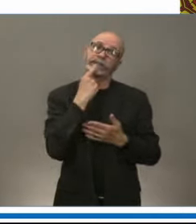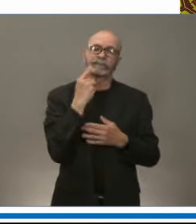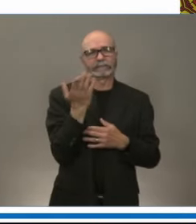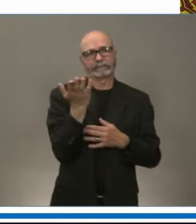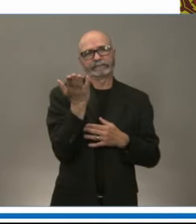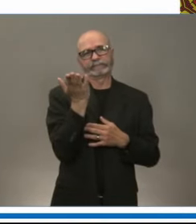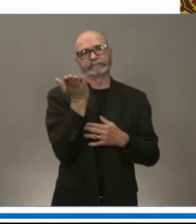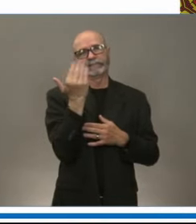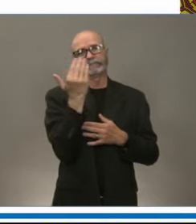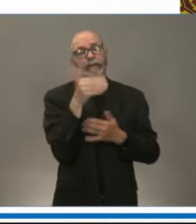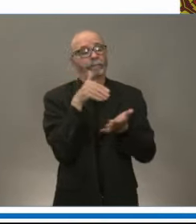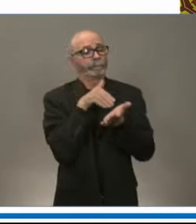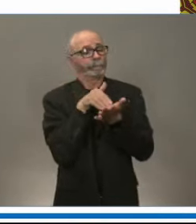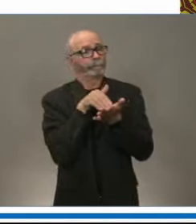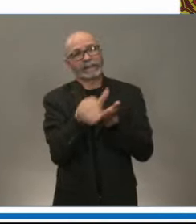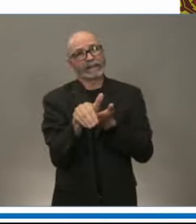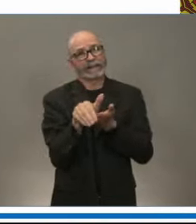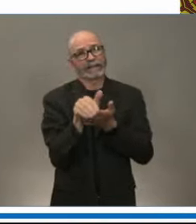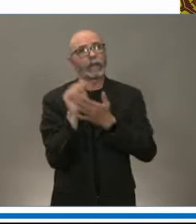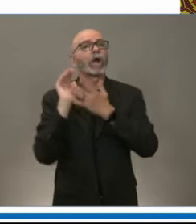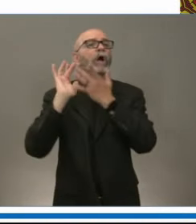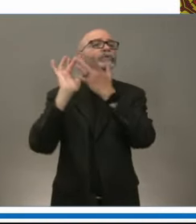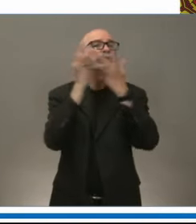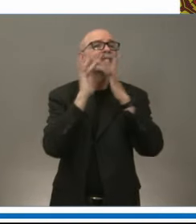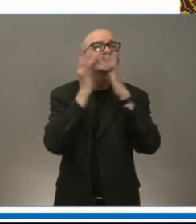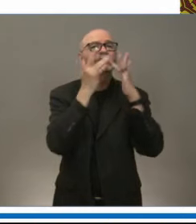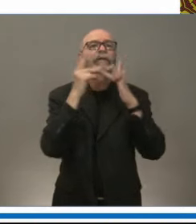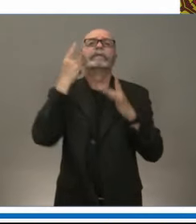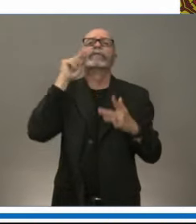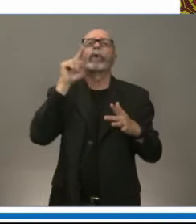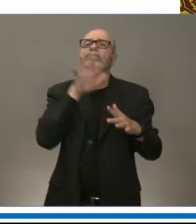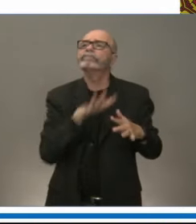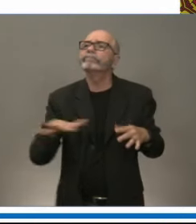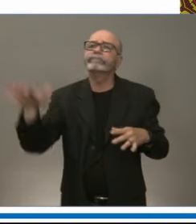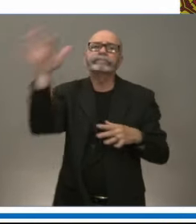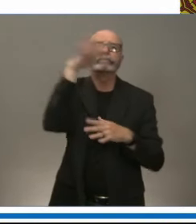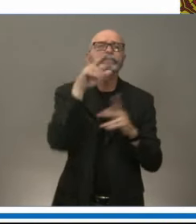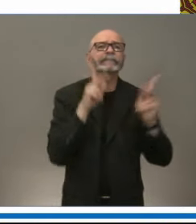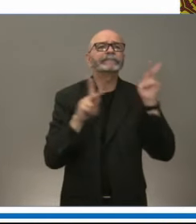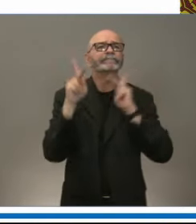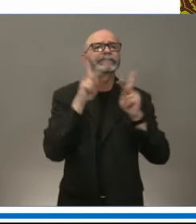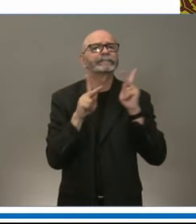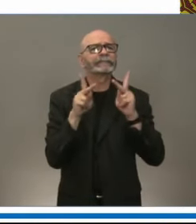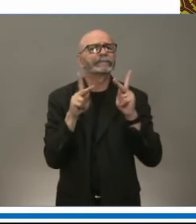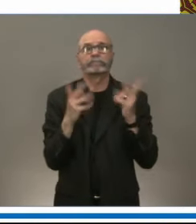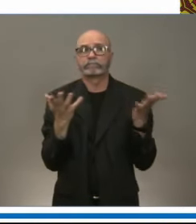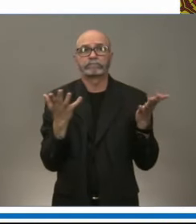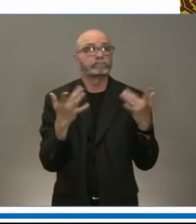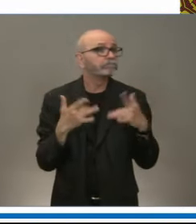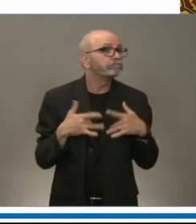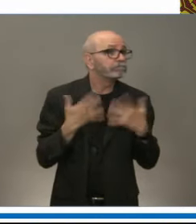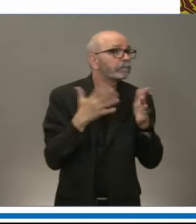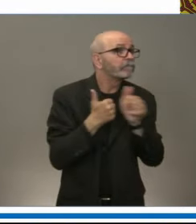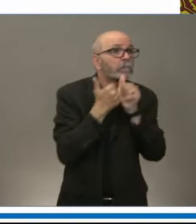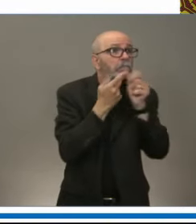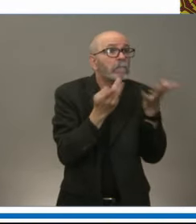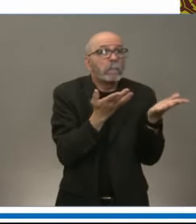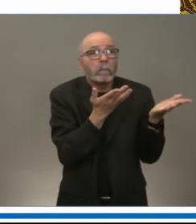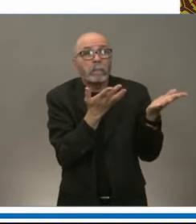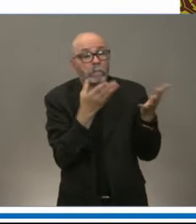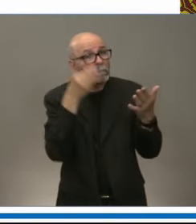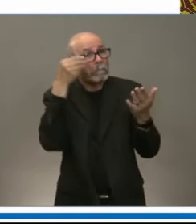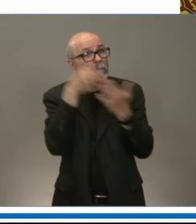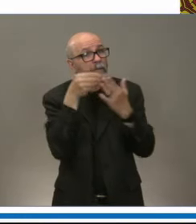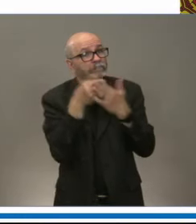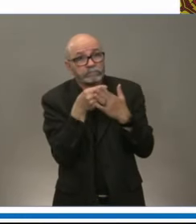Internet providers to accelerate the Internet for Nova Scotia initiative. So can you give us an update on that and how the money is being dealt with